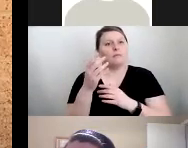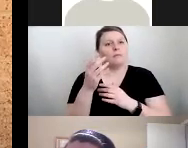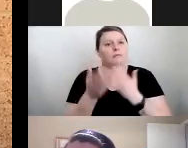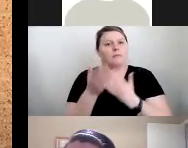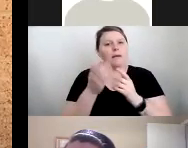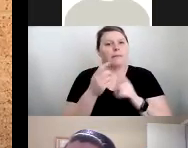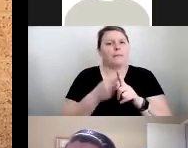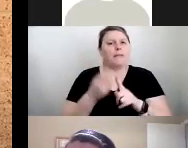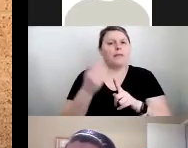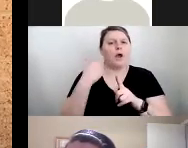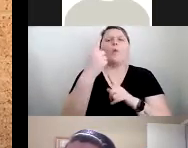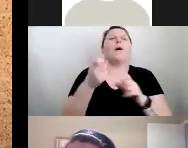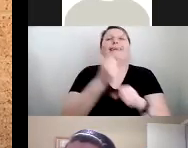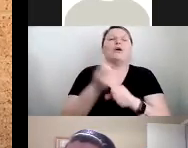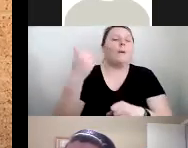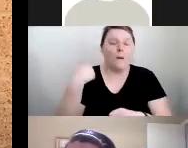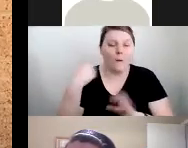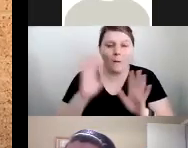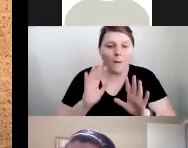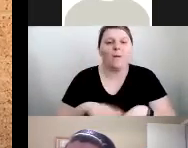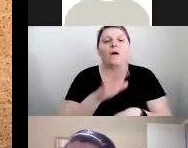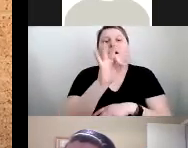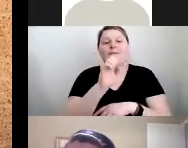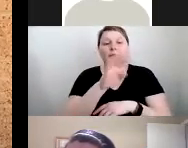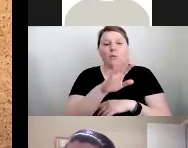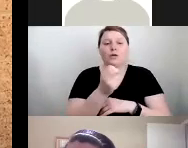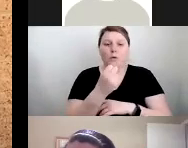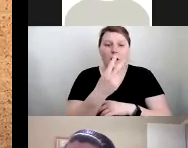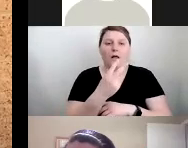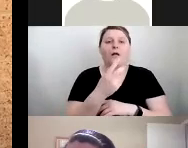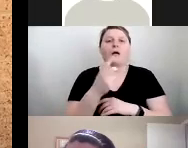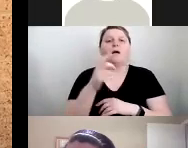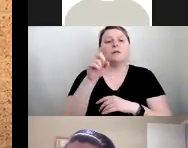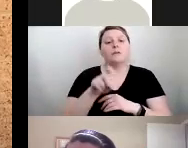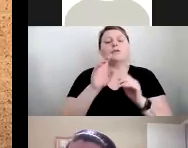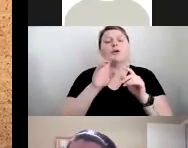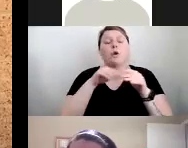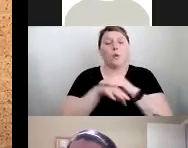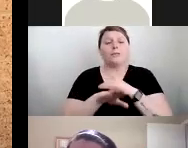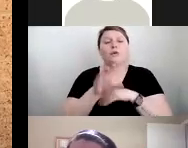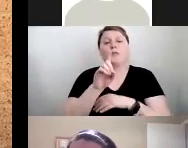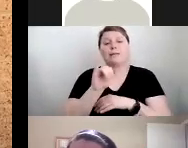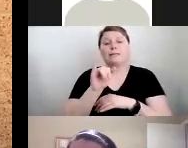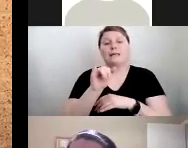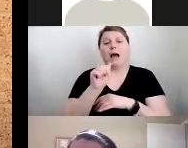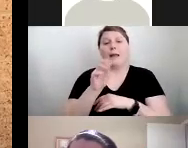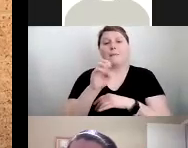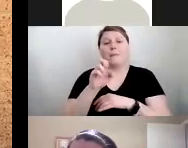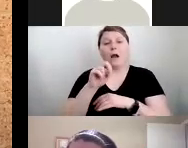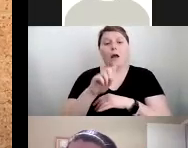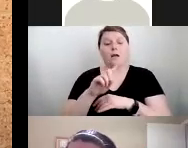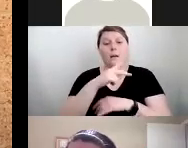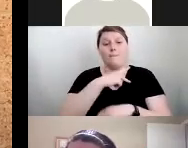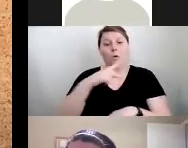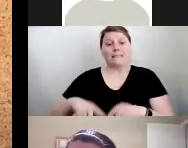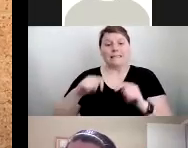almost a year ago, I think it was February 12th, I was called on to the Diamond Princess team. At that point, COVID was not really much